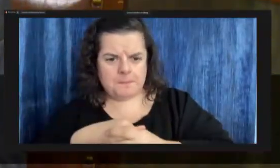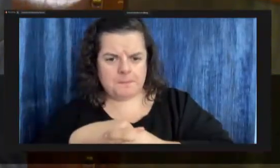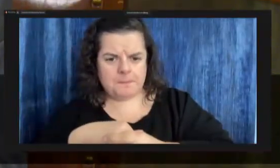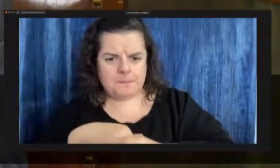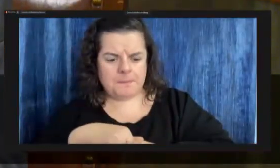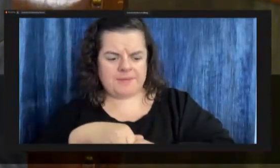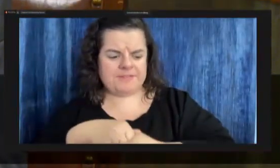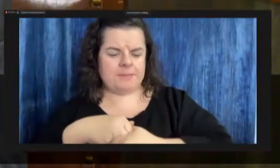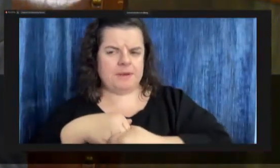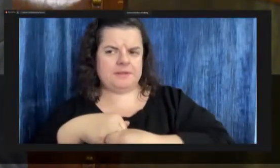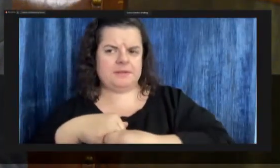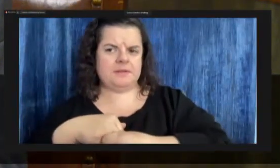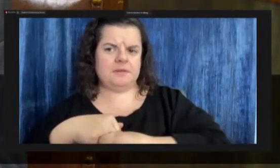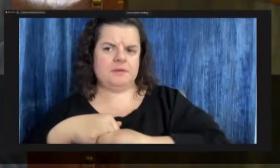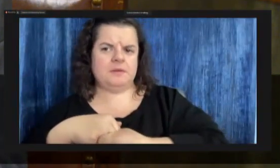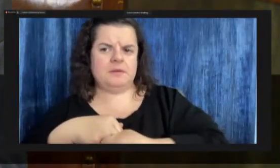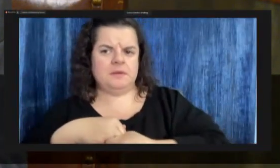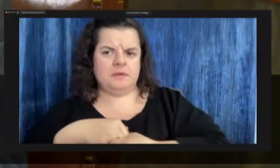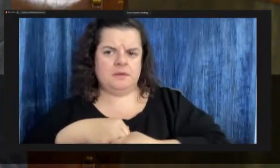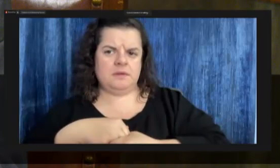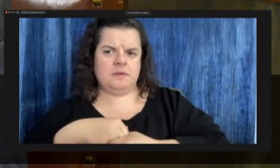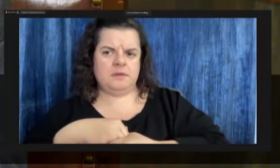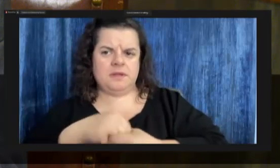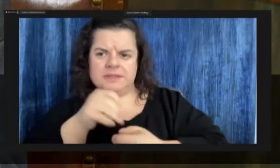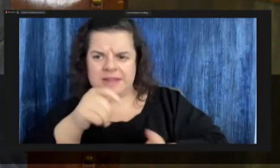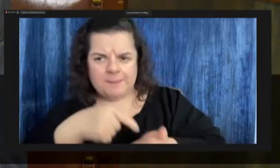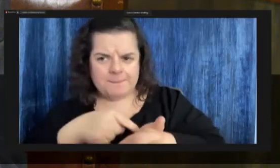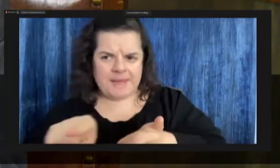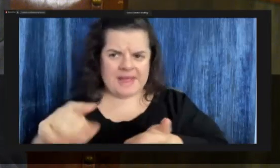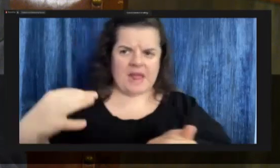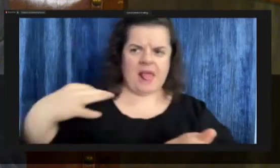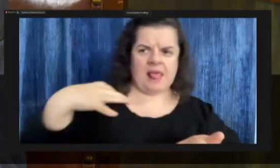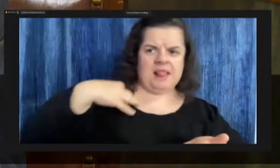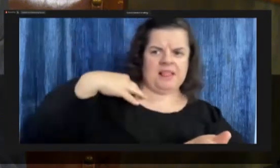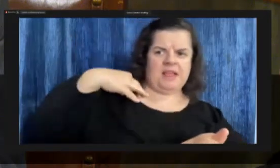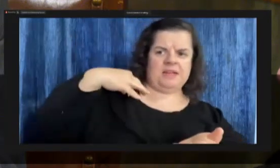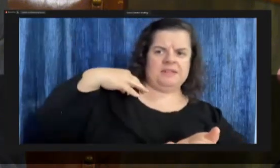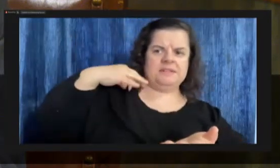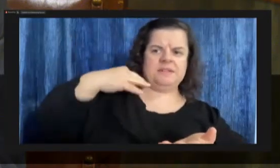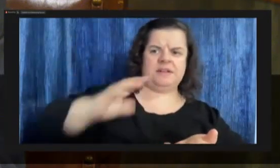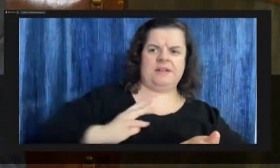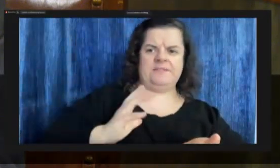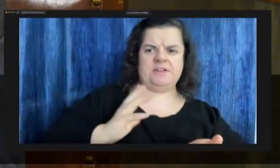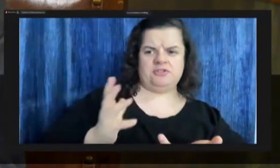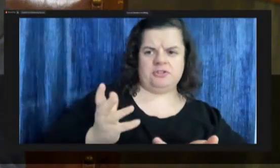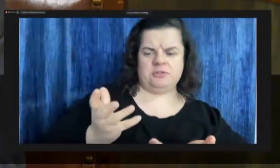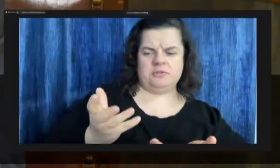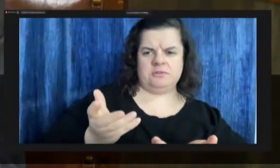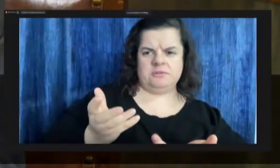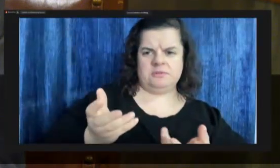you know, not paying elected officials as what you end